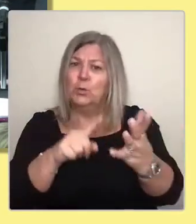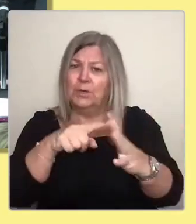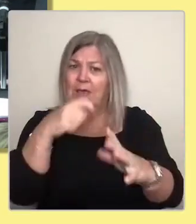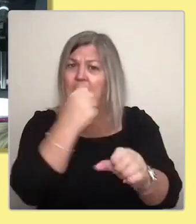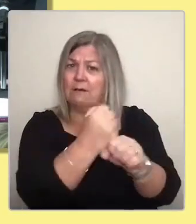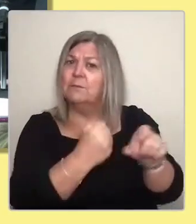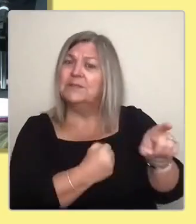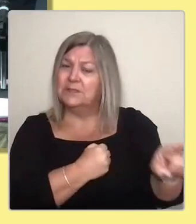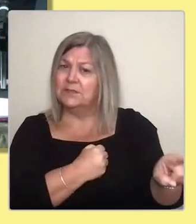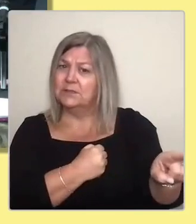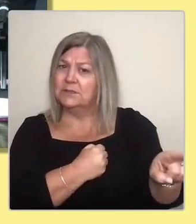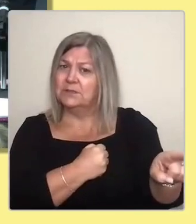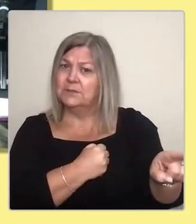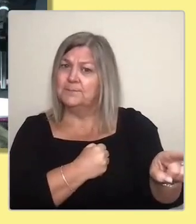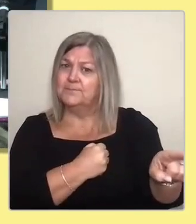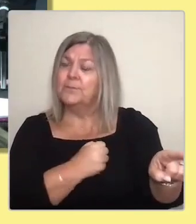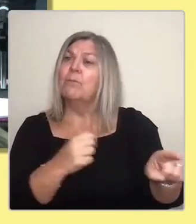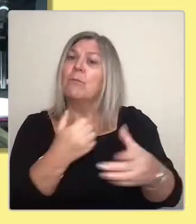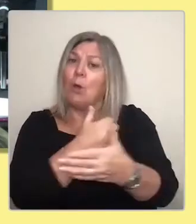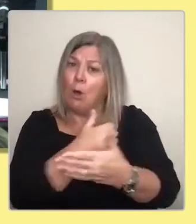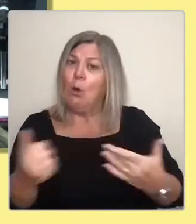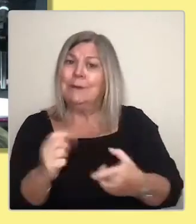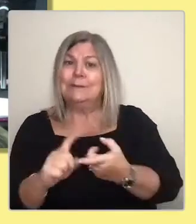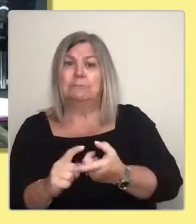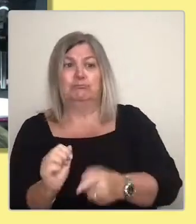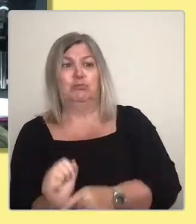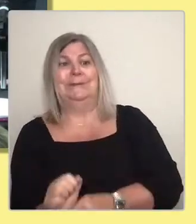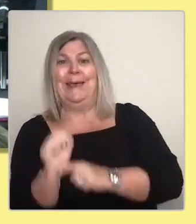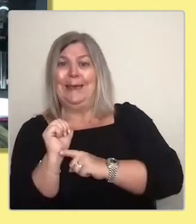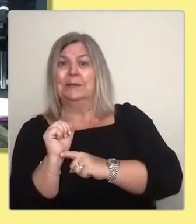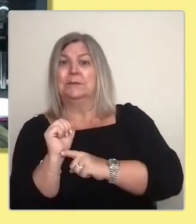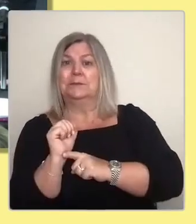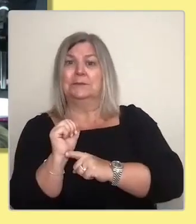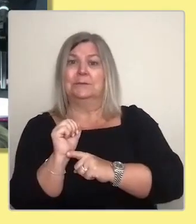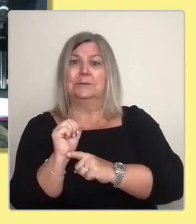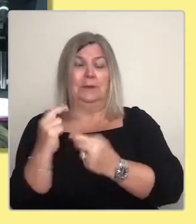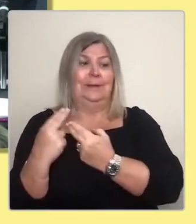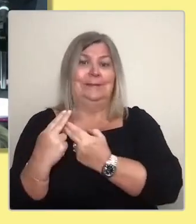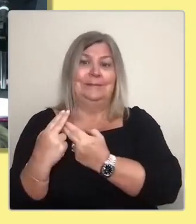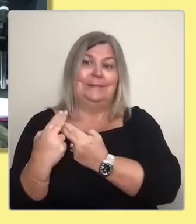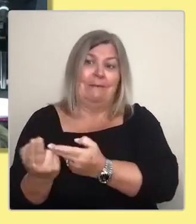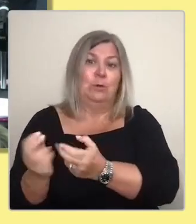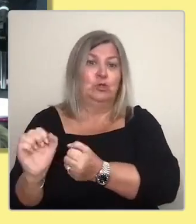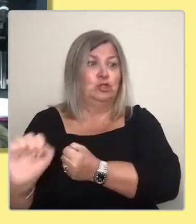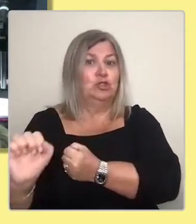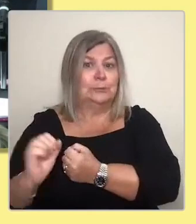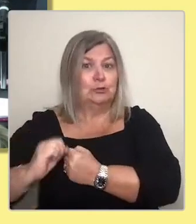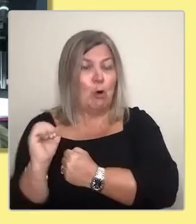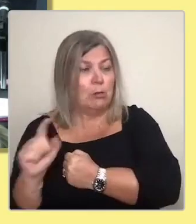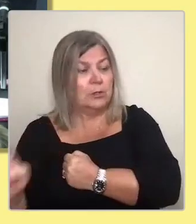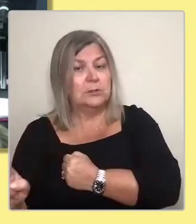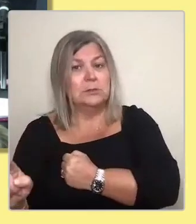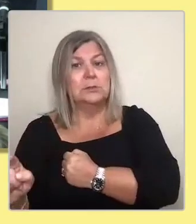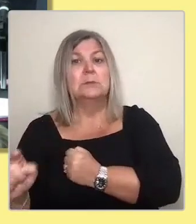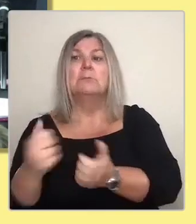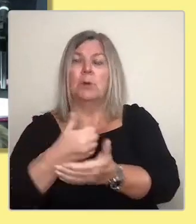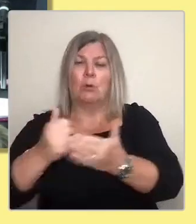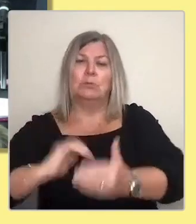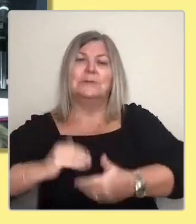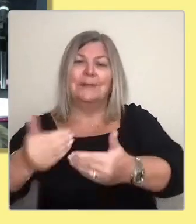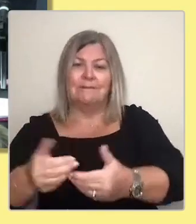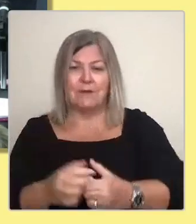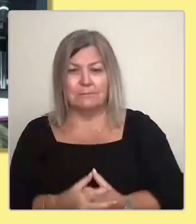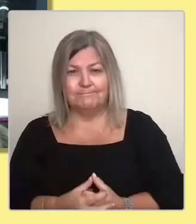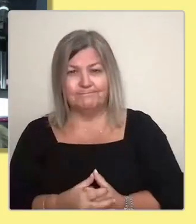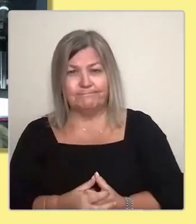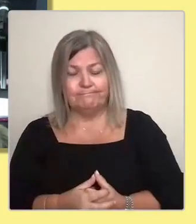important as that is, but we also use devolution to deliver for our people. And the last thing that we need is somebody who